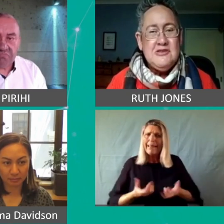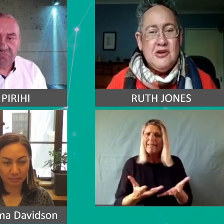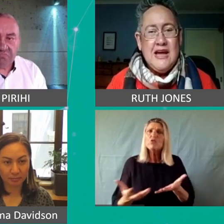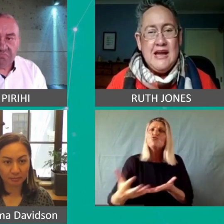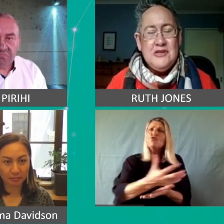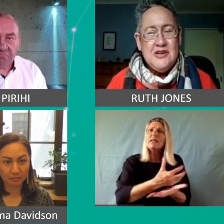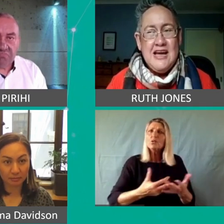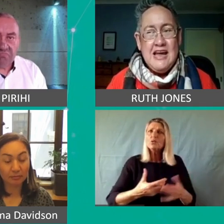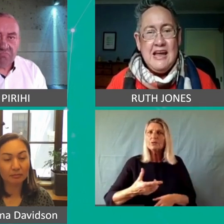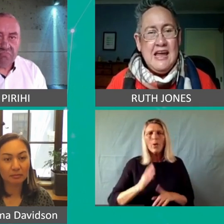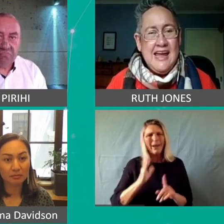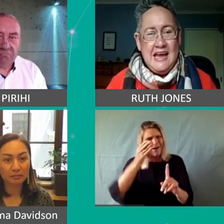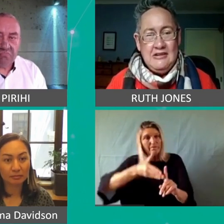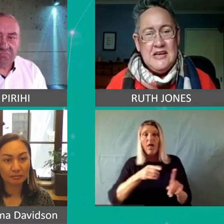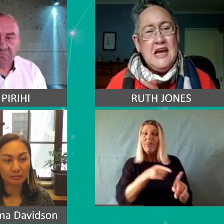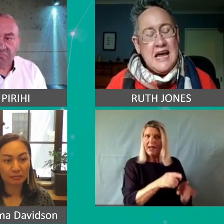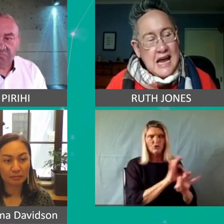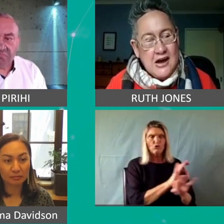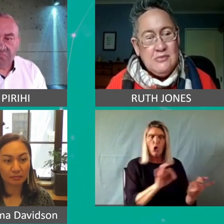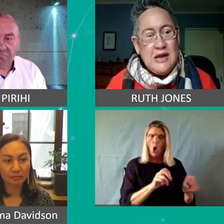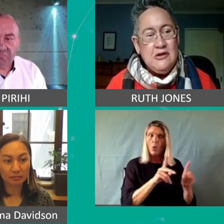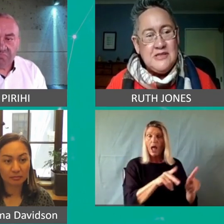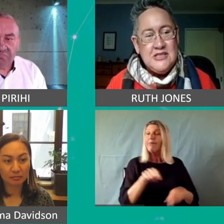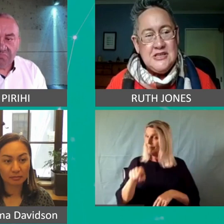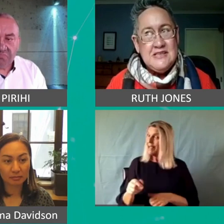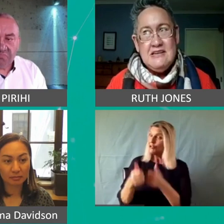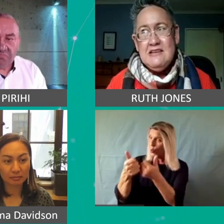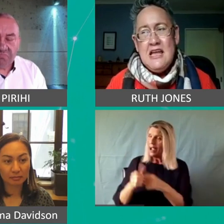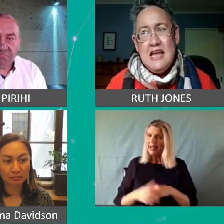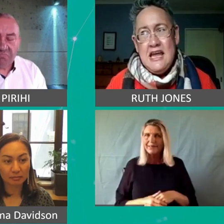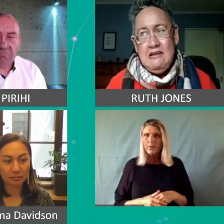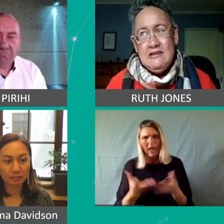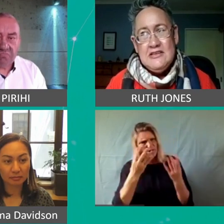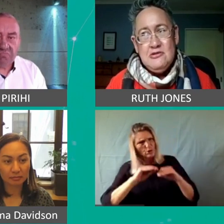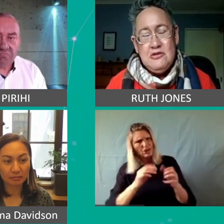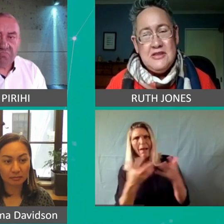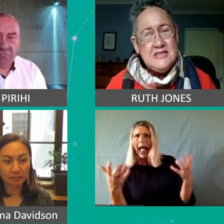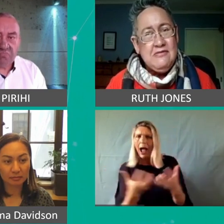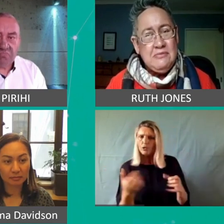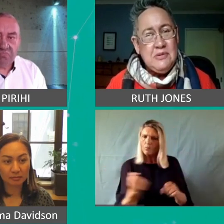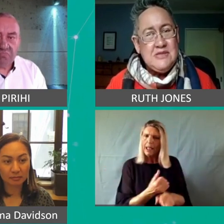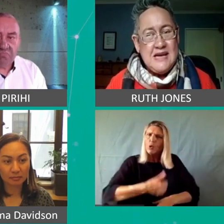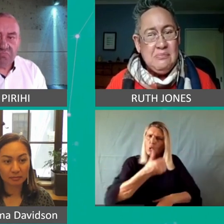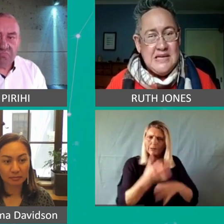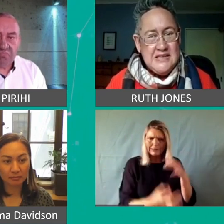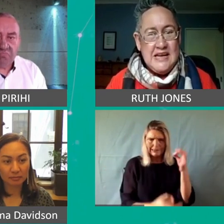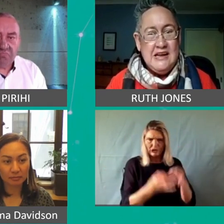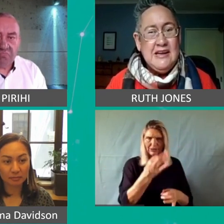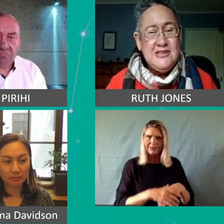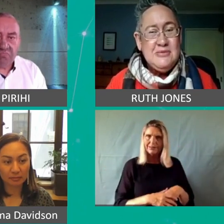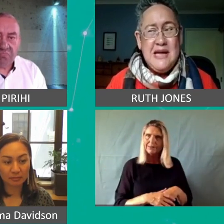what's not okay and what's okay, and how to make good decisions and the stuff that builds our